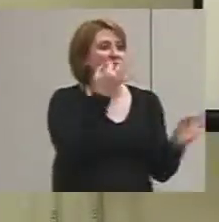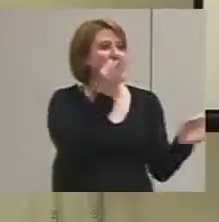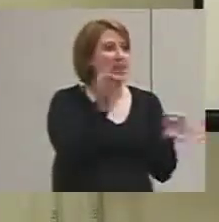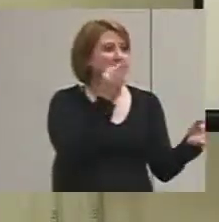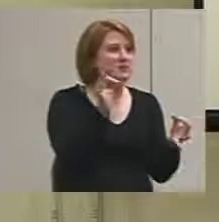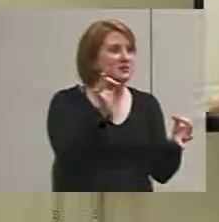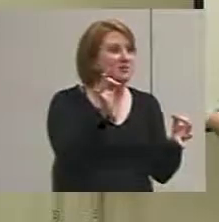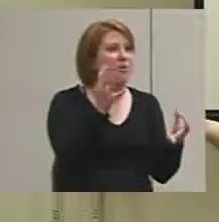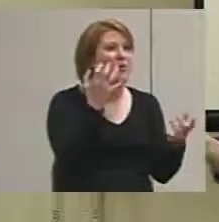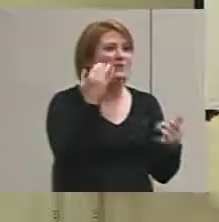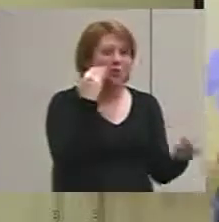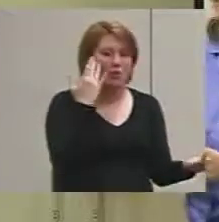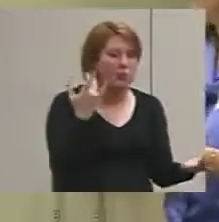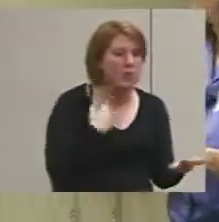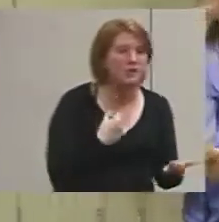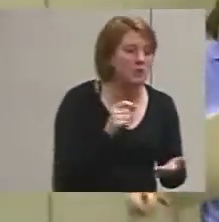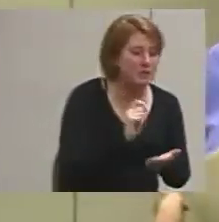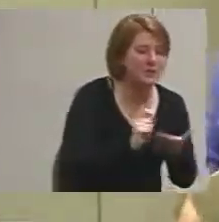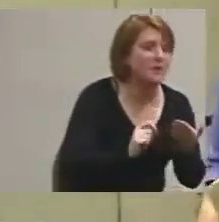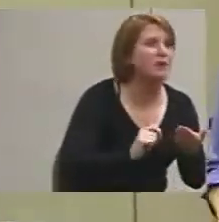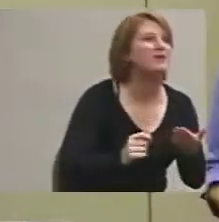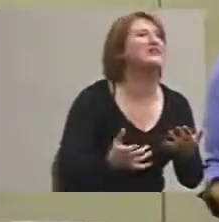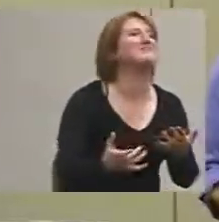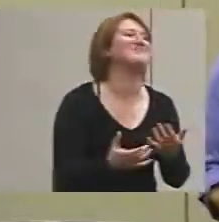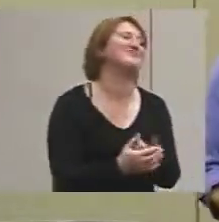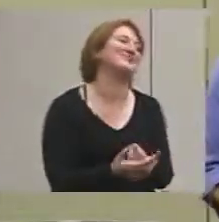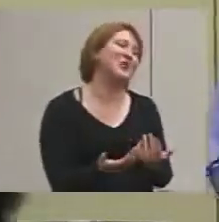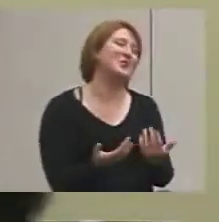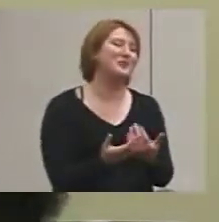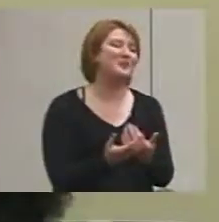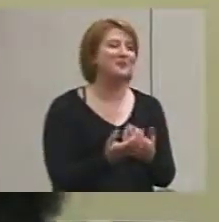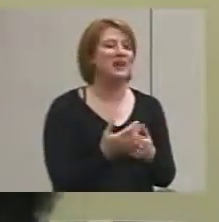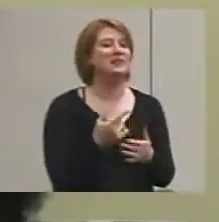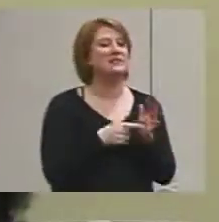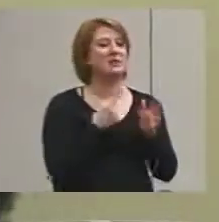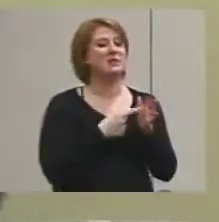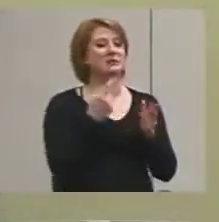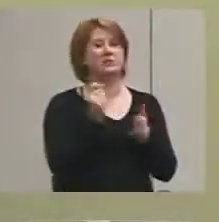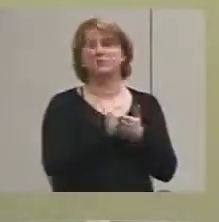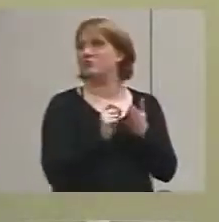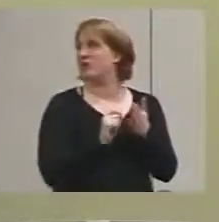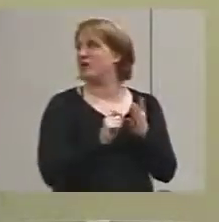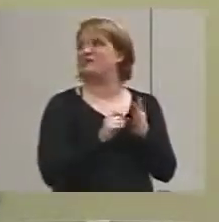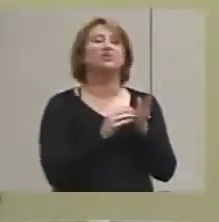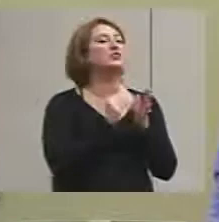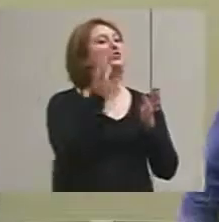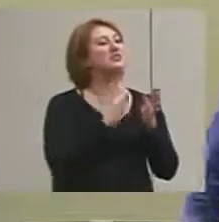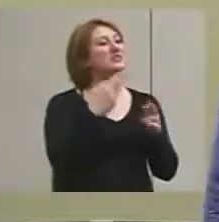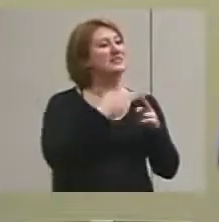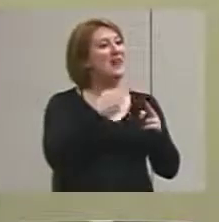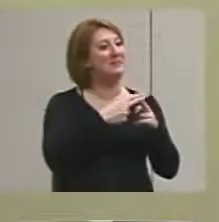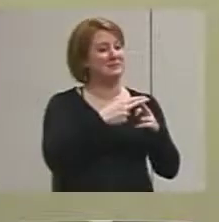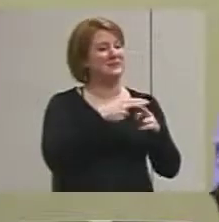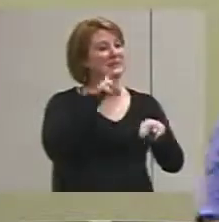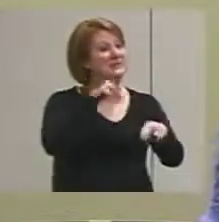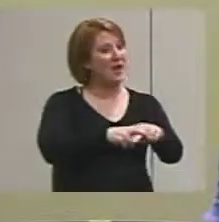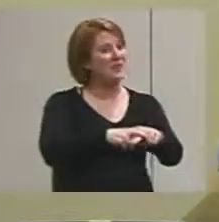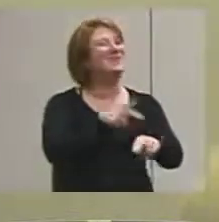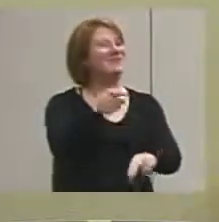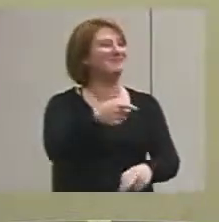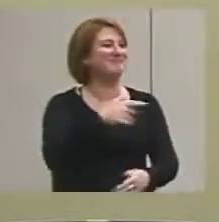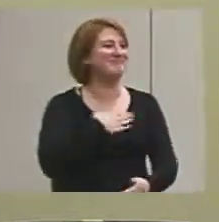what he's into print, so he wants to know what he's writing. Sometimes she'll write student's name, sit down on the paper, and he